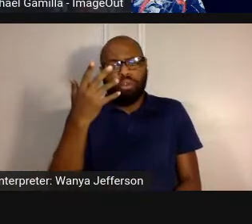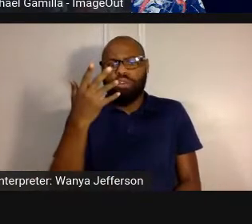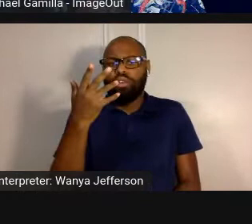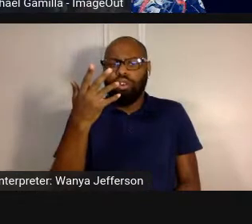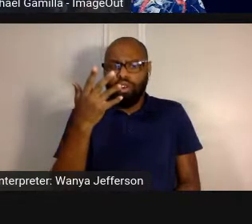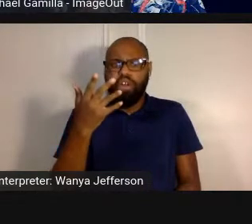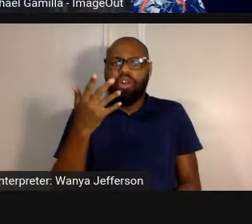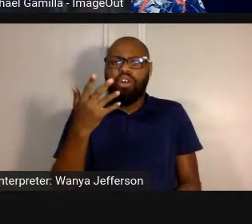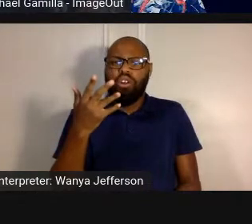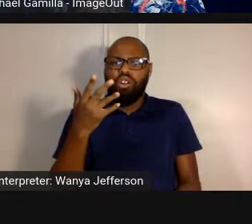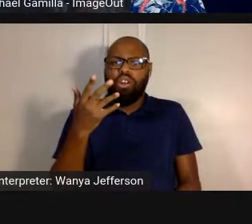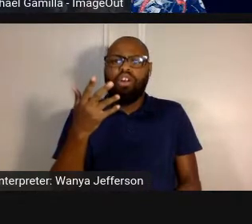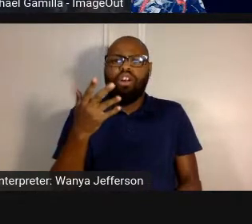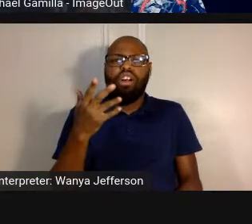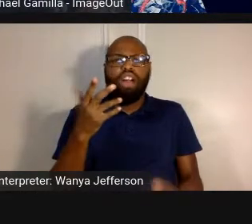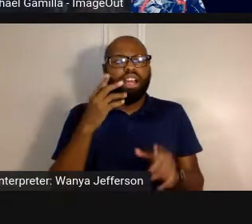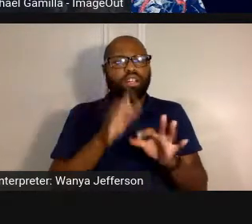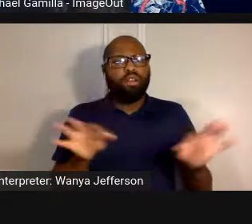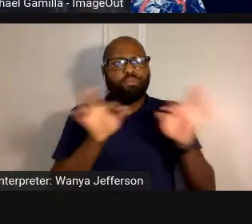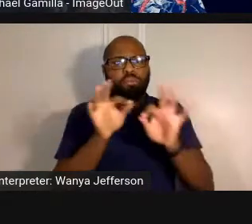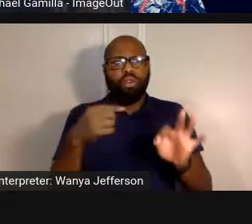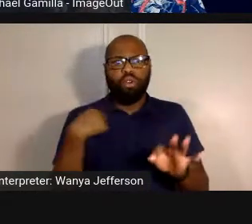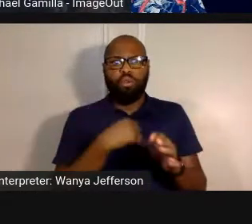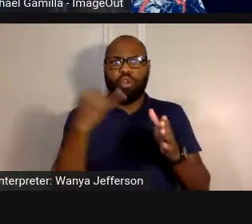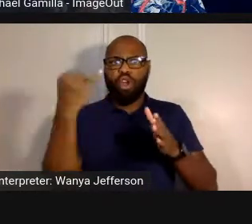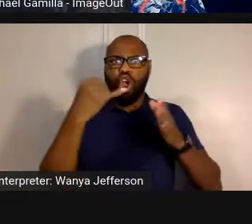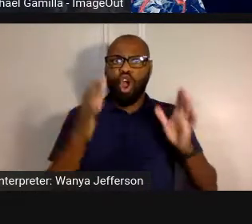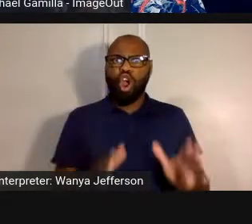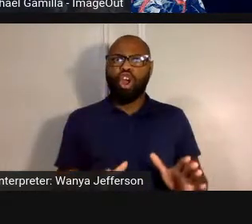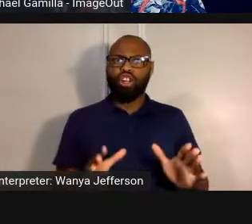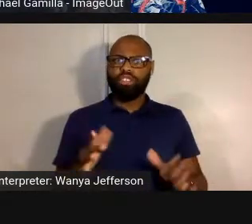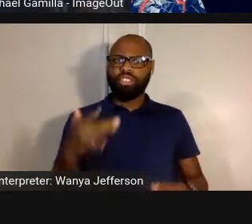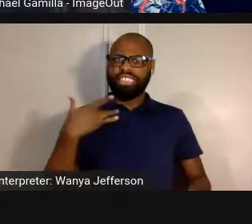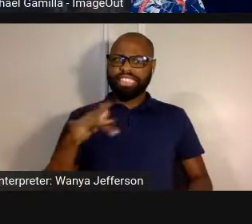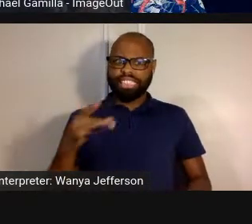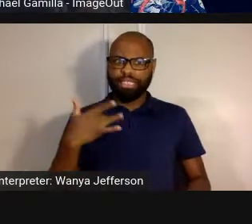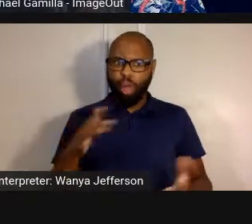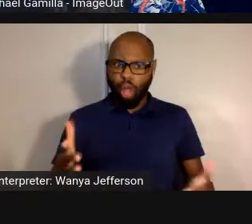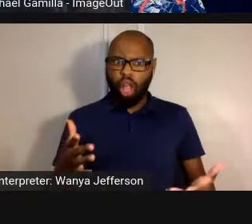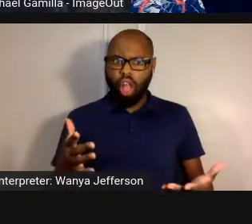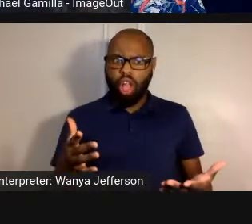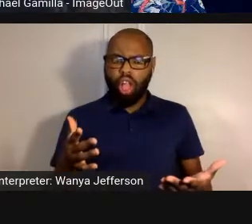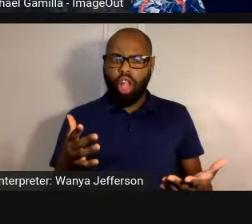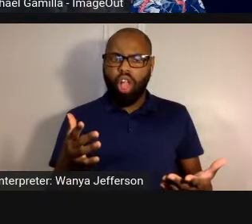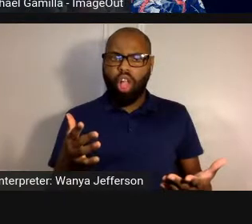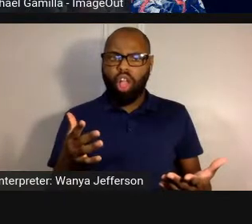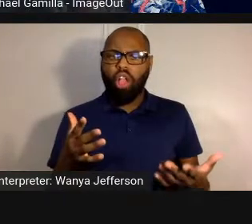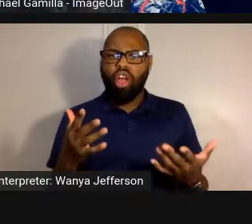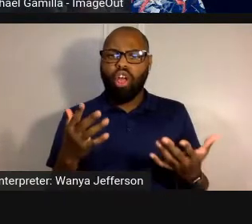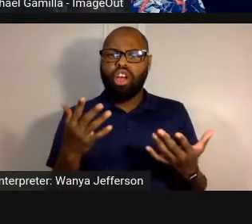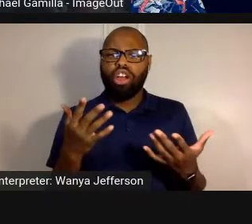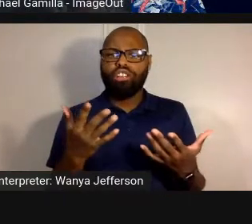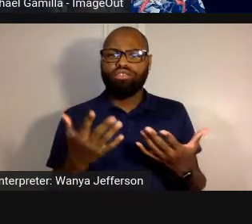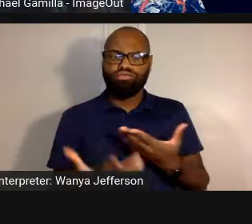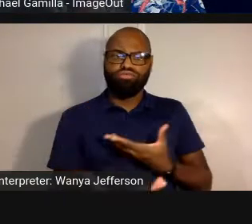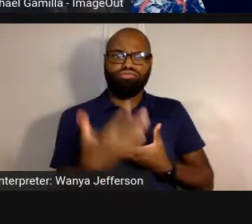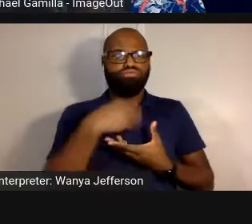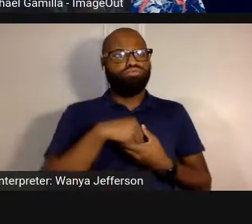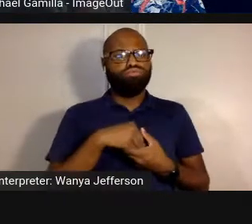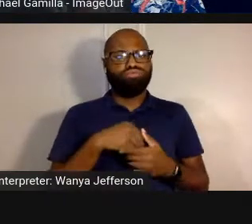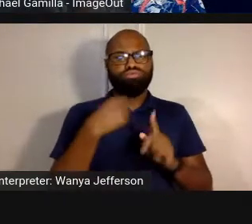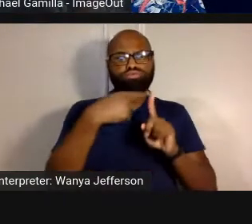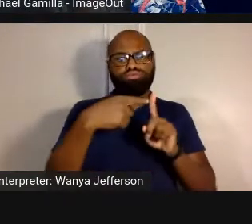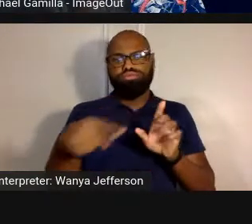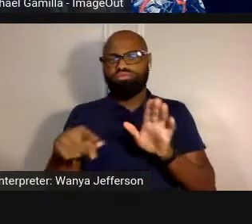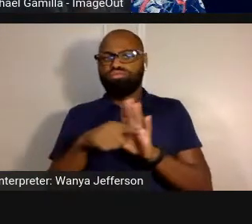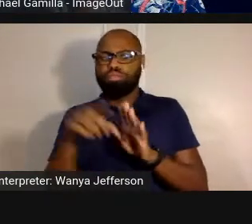important for us as well as artists because we're so sensible. So it's like to take all the good and bad experiences that you've